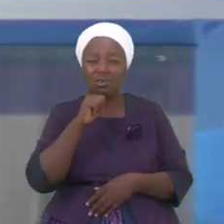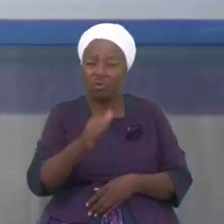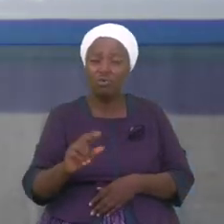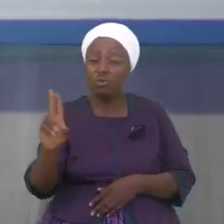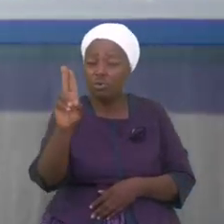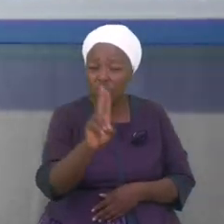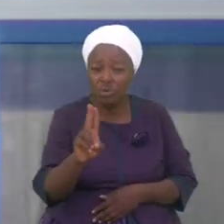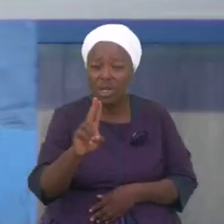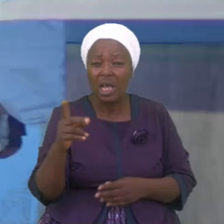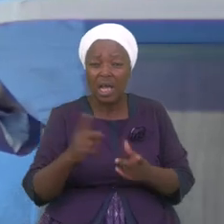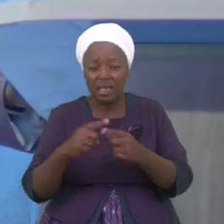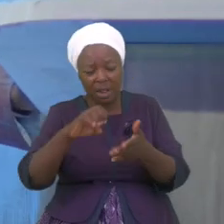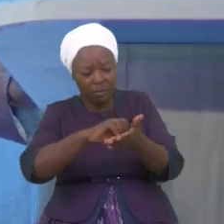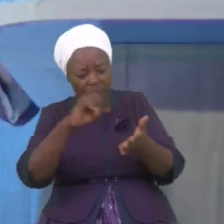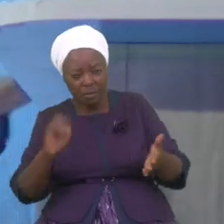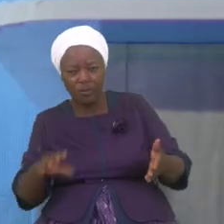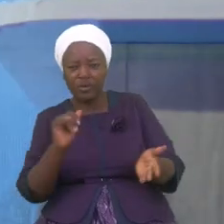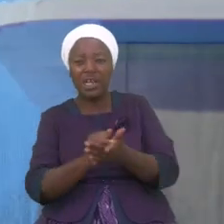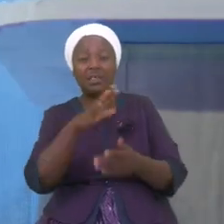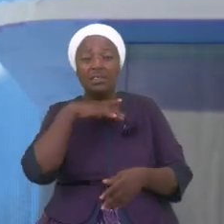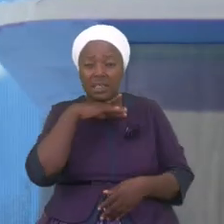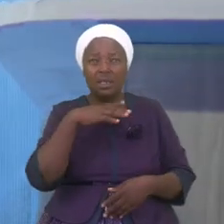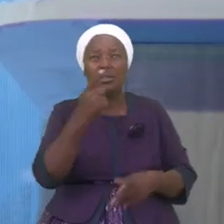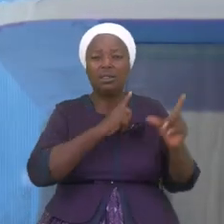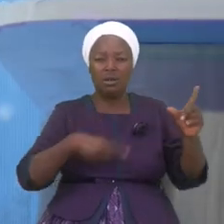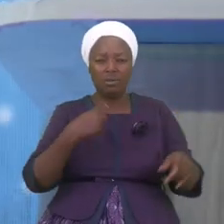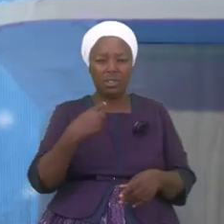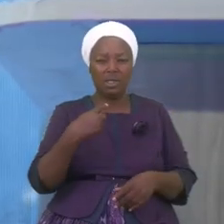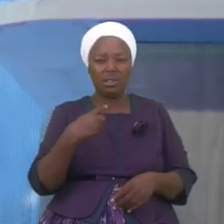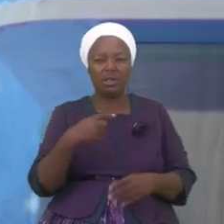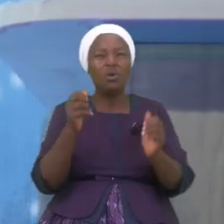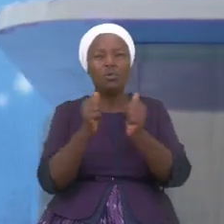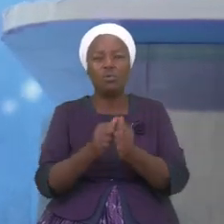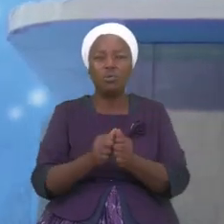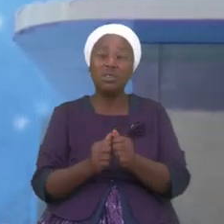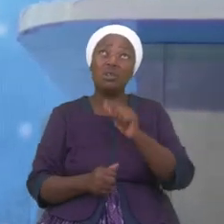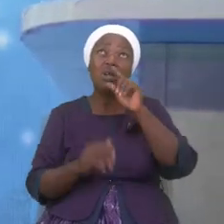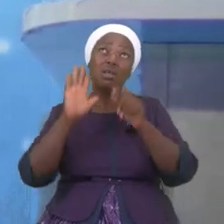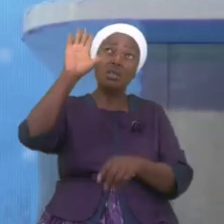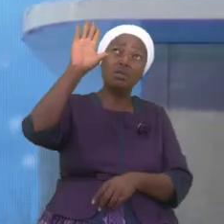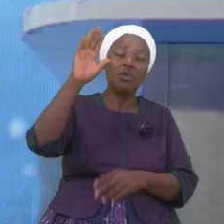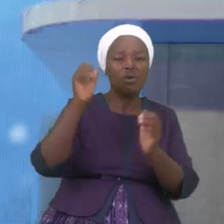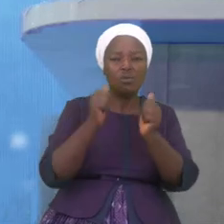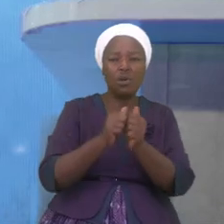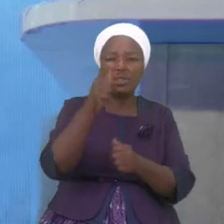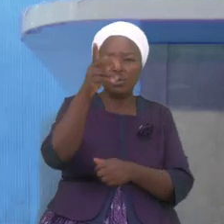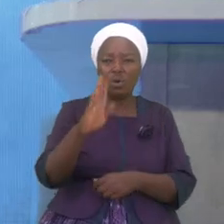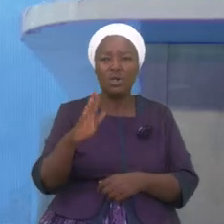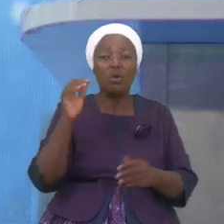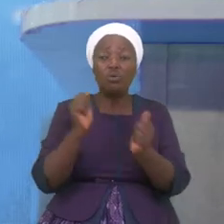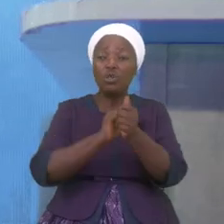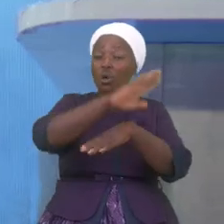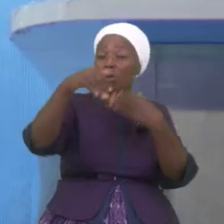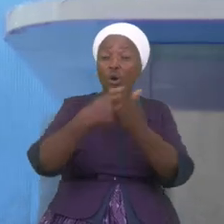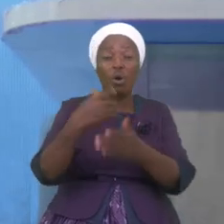use and remove that stain, the Lord said, with him, with God, with the